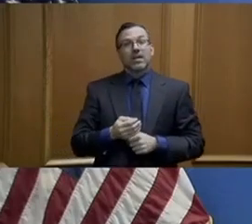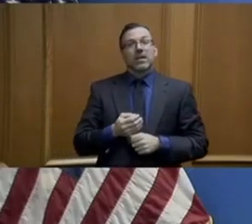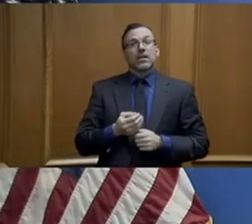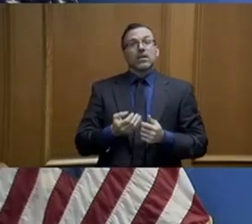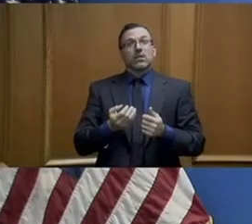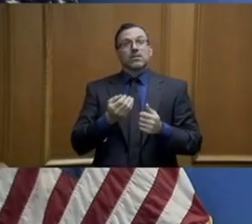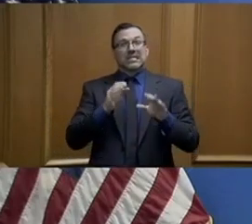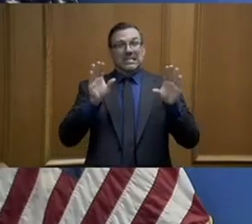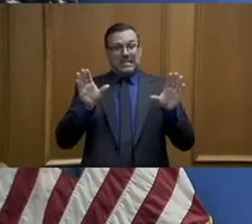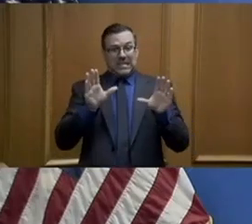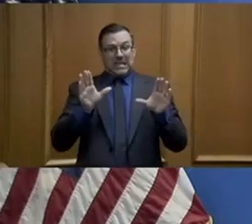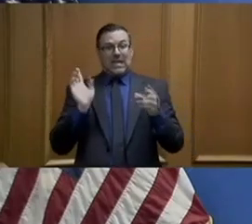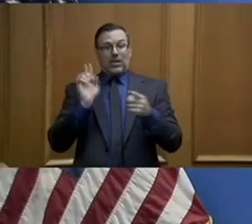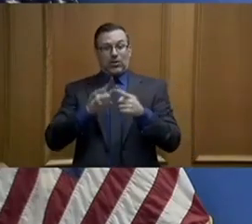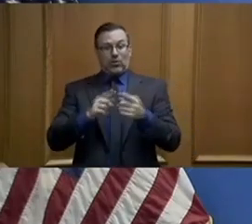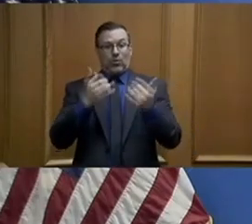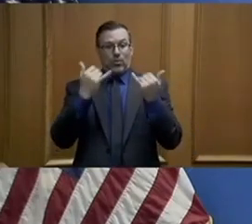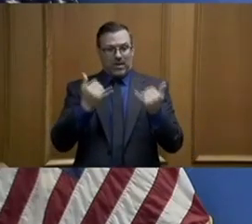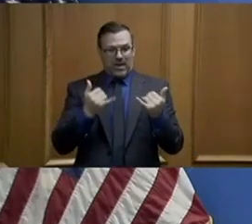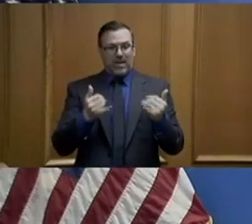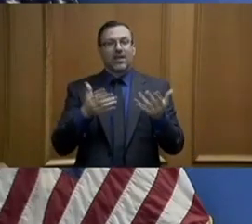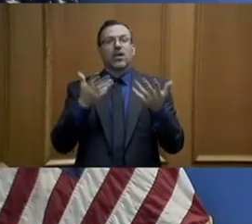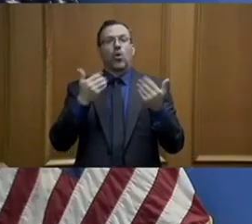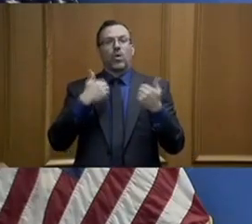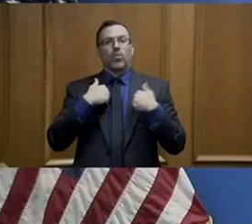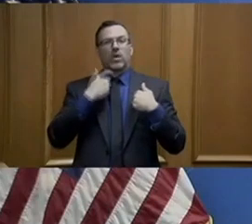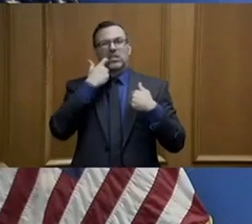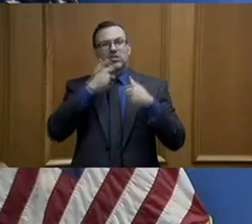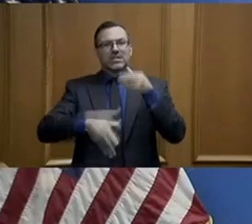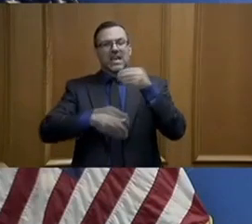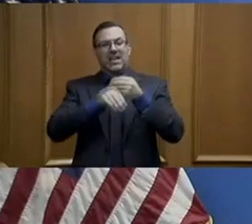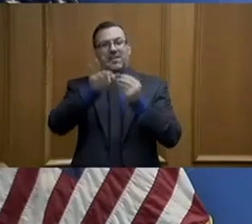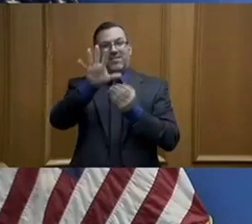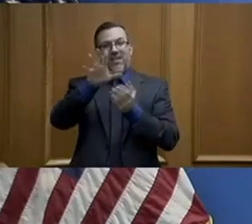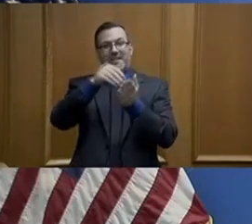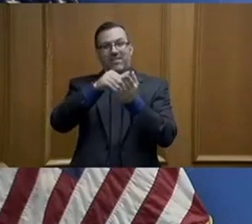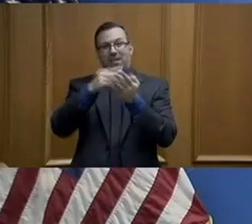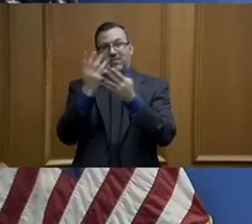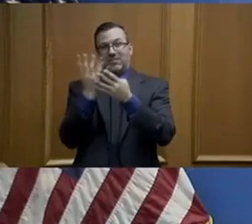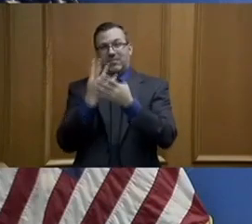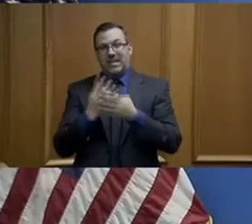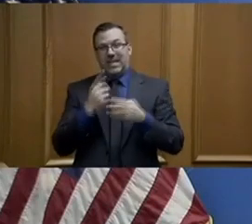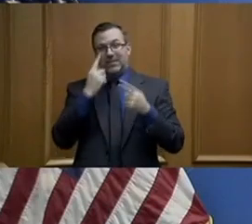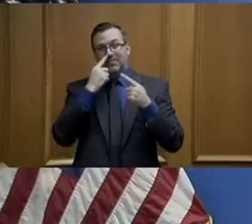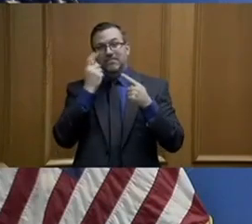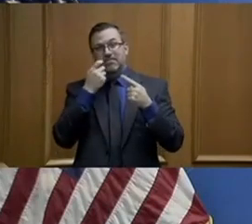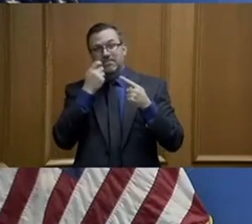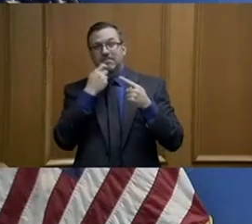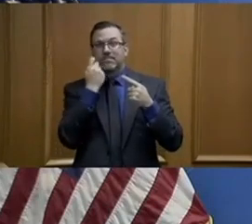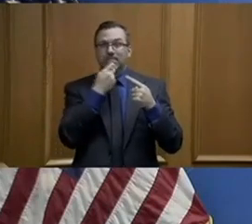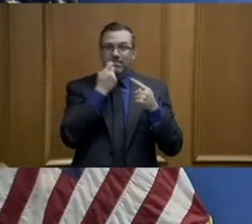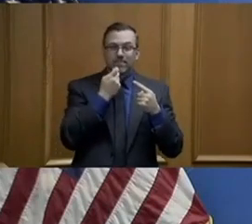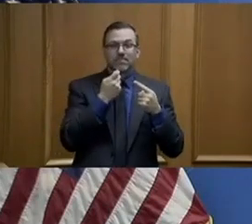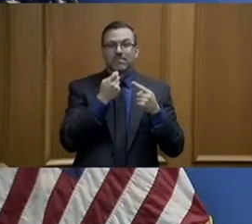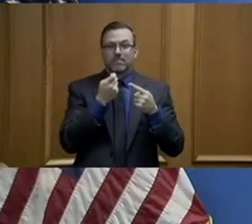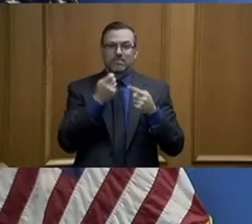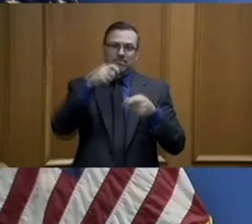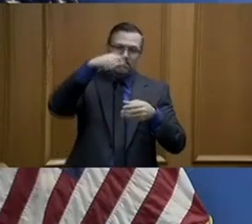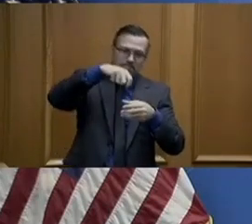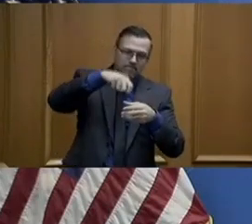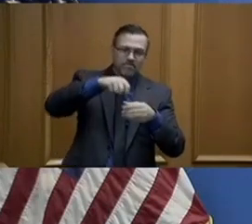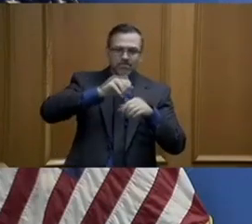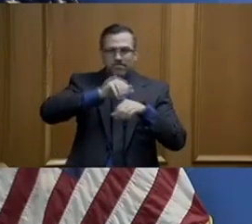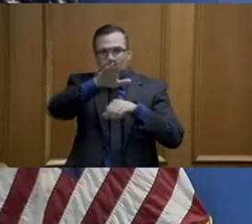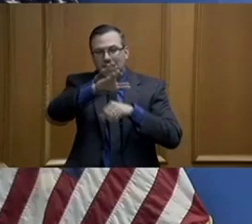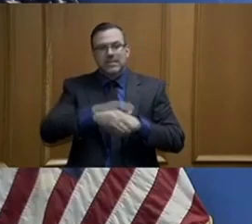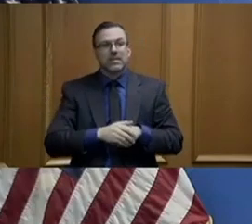we have had over 5,000 tests added. About 20% of those were tests that were done by our National Guard partners